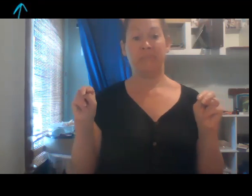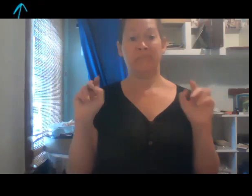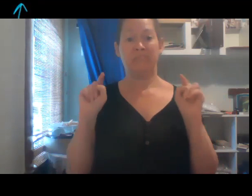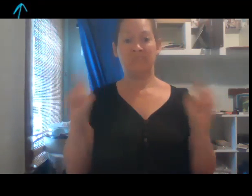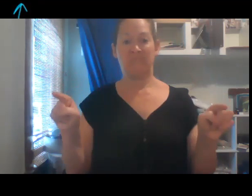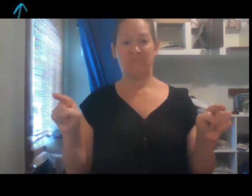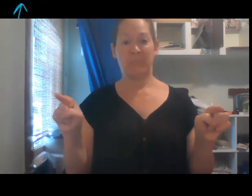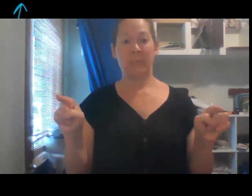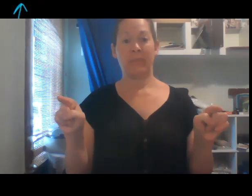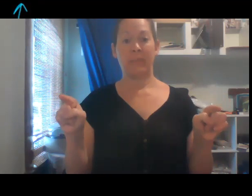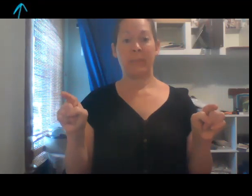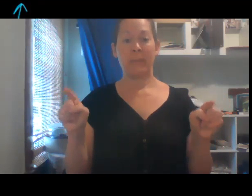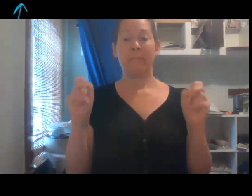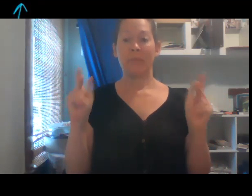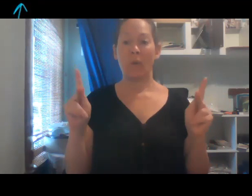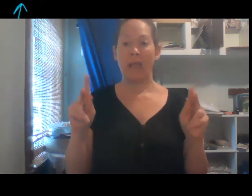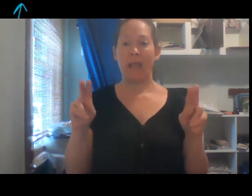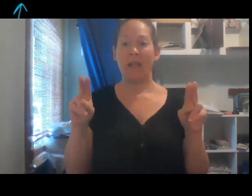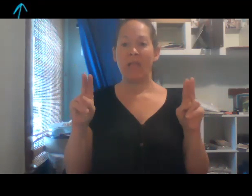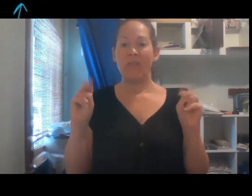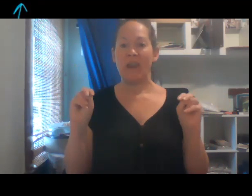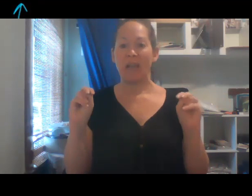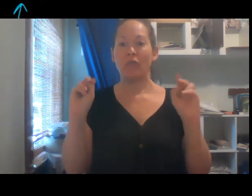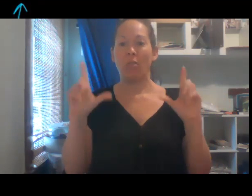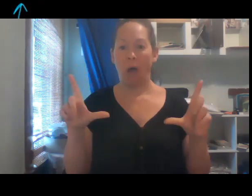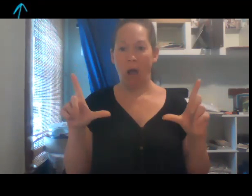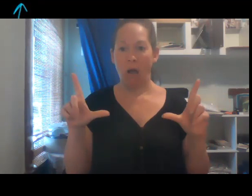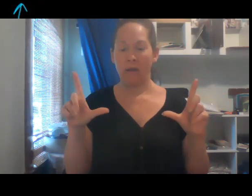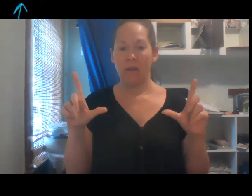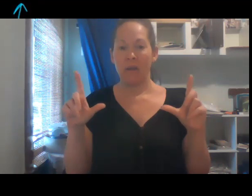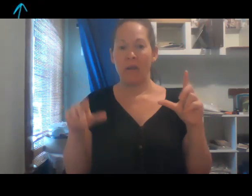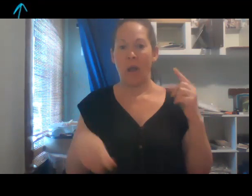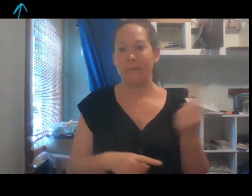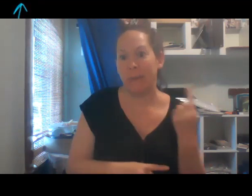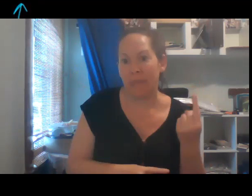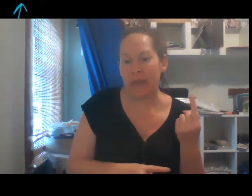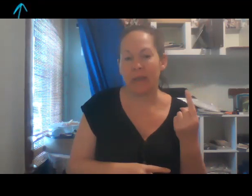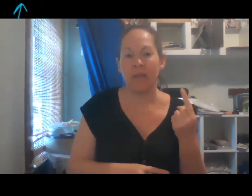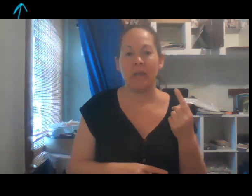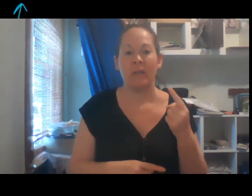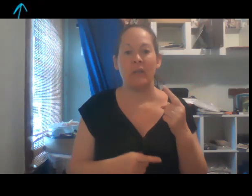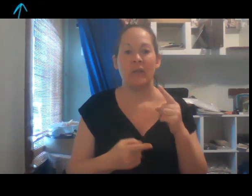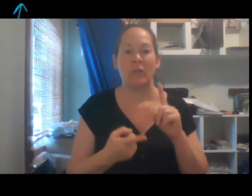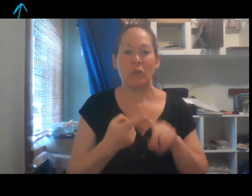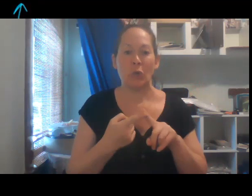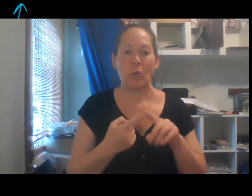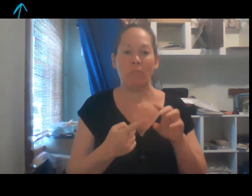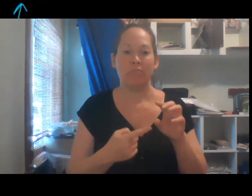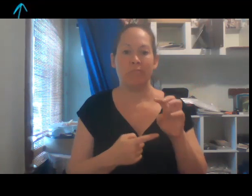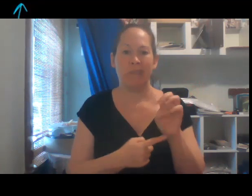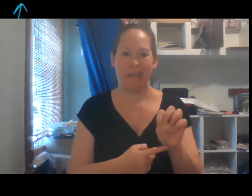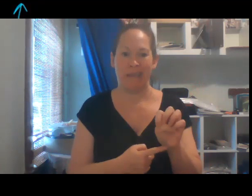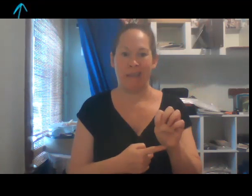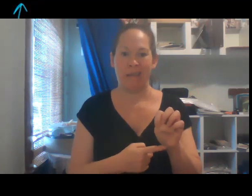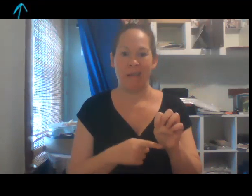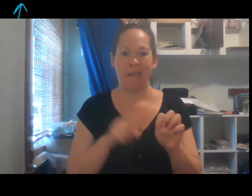Well, the natural log of something to the base of the natural log cancels,